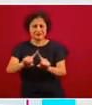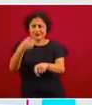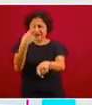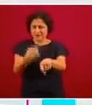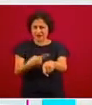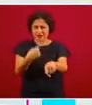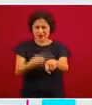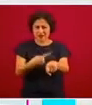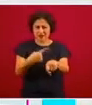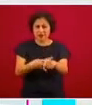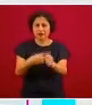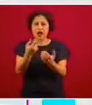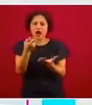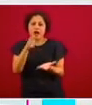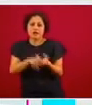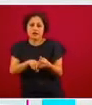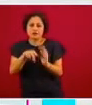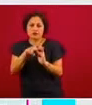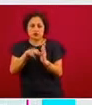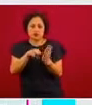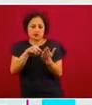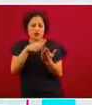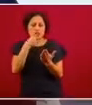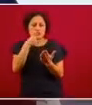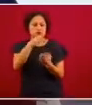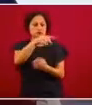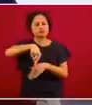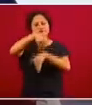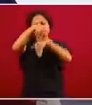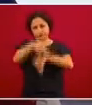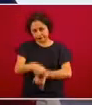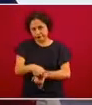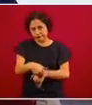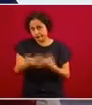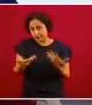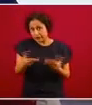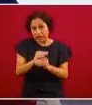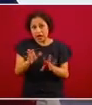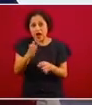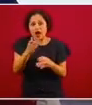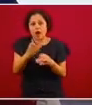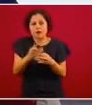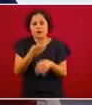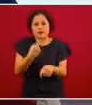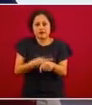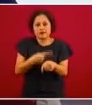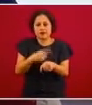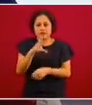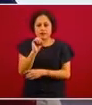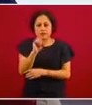notify any disease that is considered to be legally